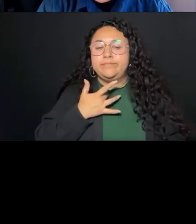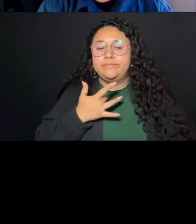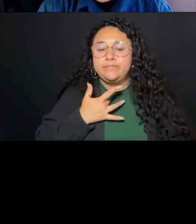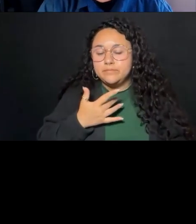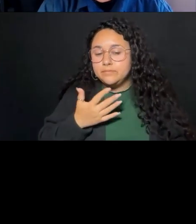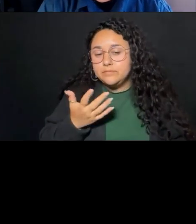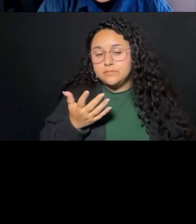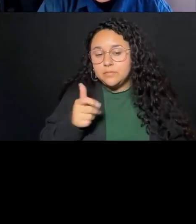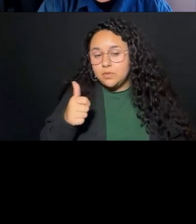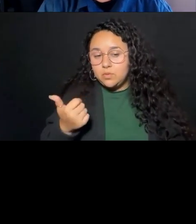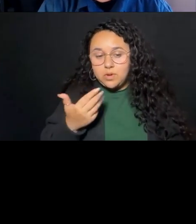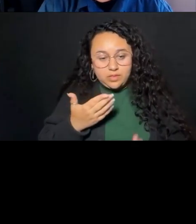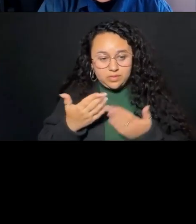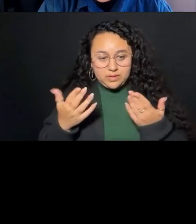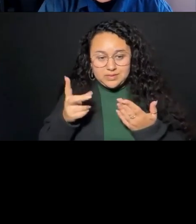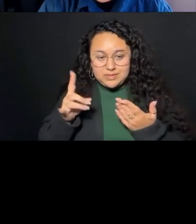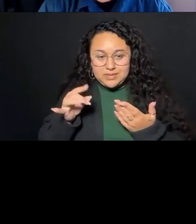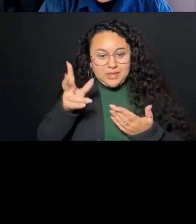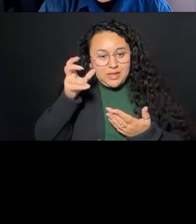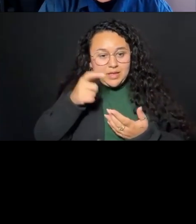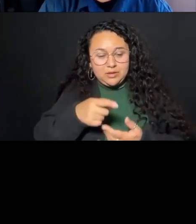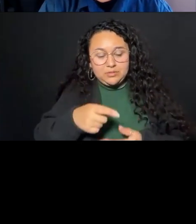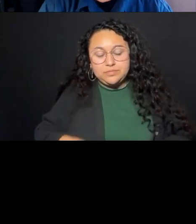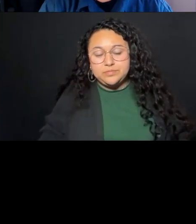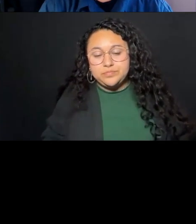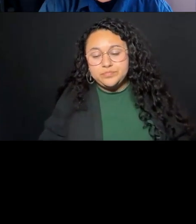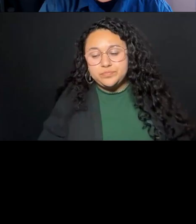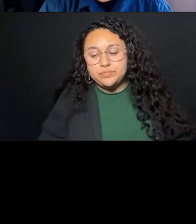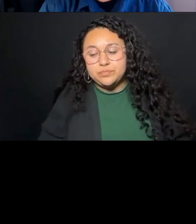What other things did they hear?